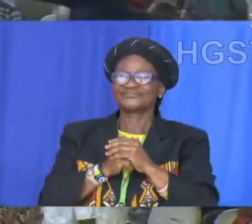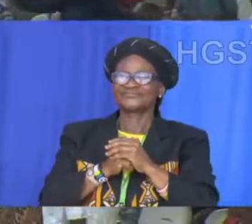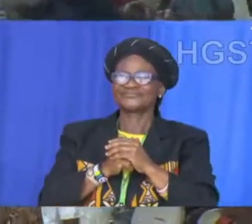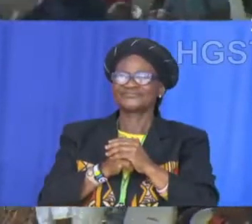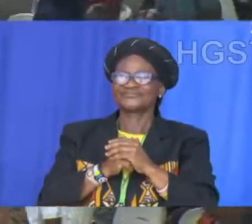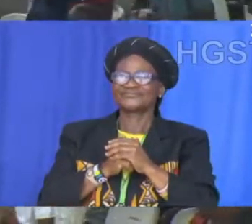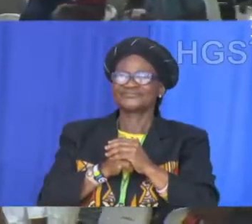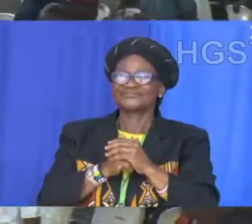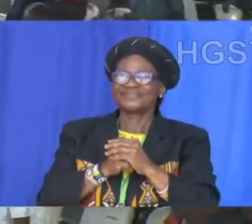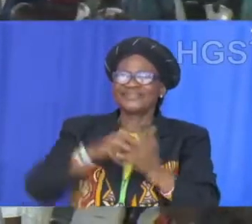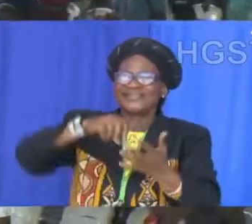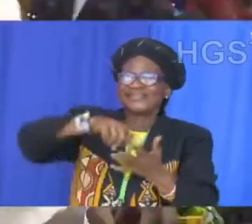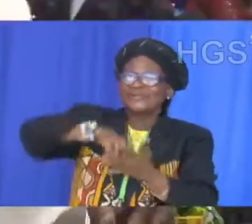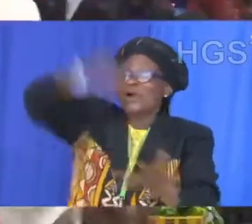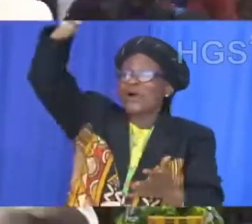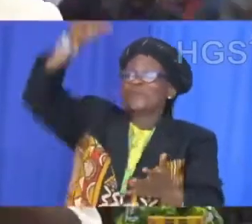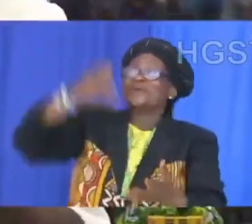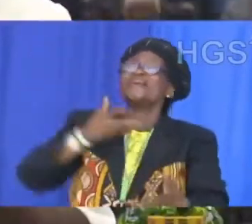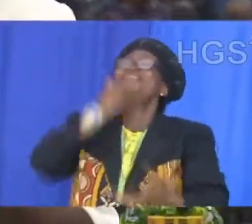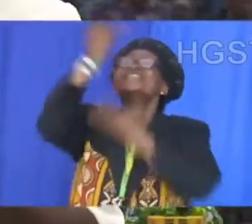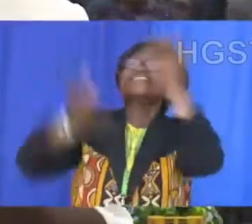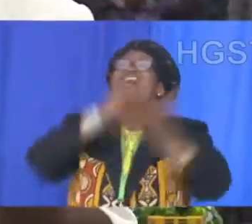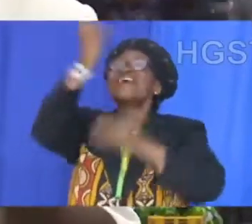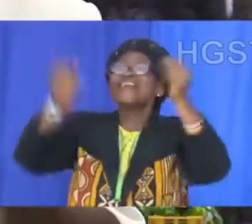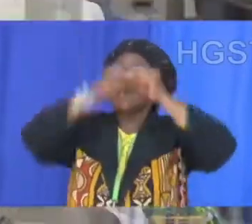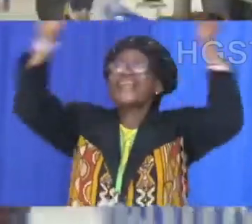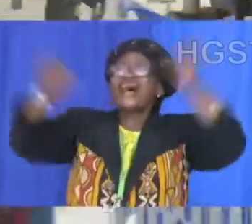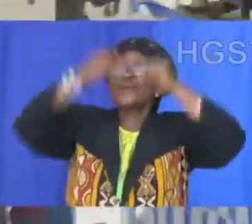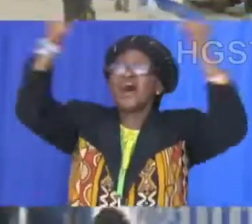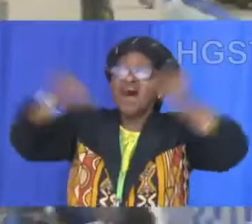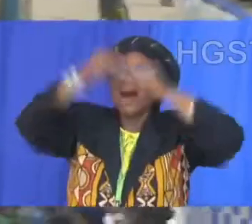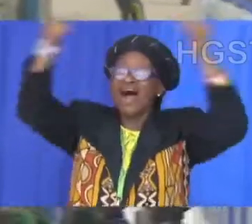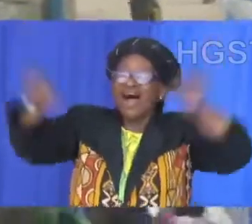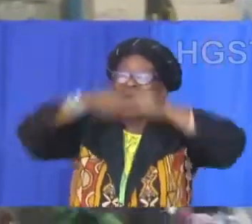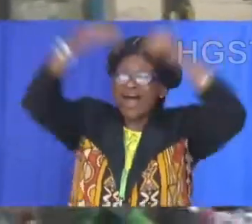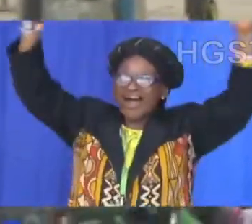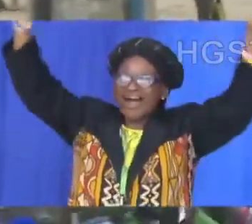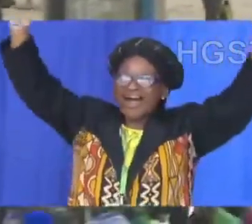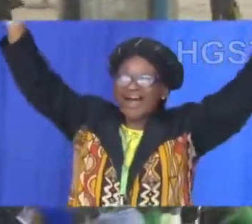Now jump on your feet and shout hallelujah.